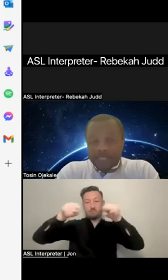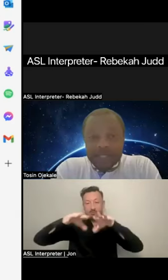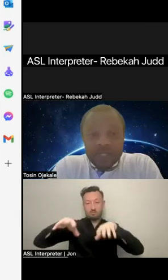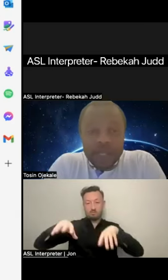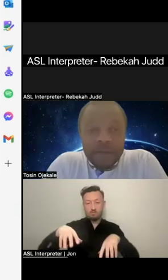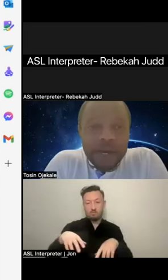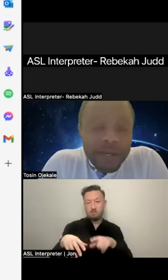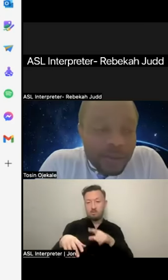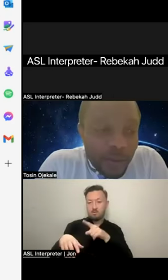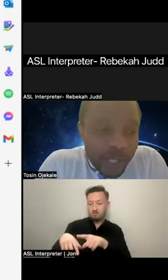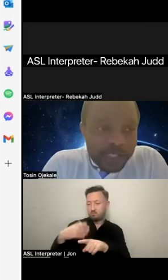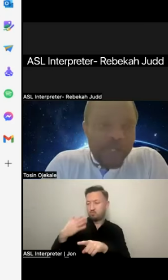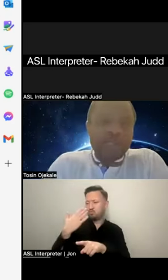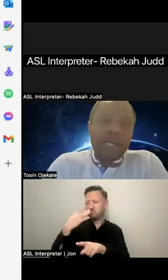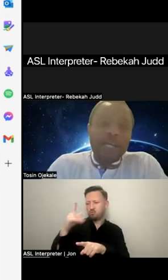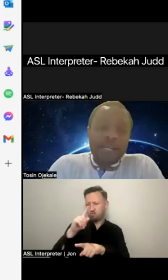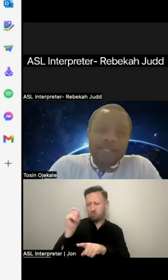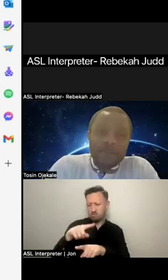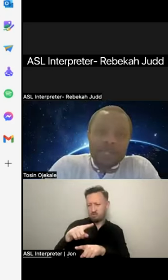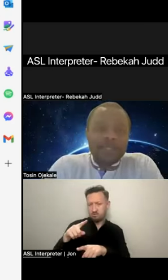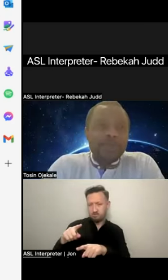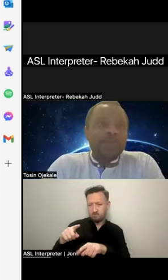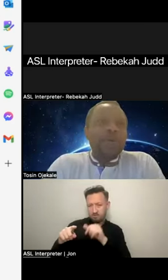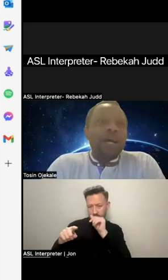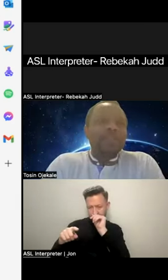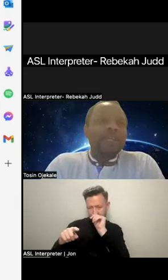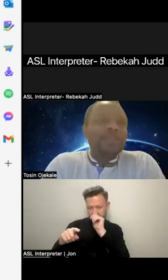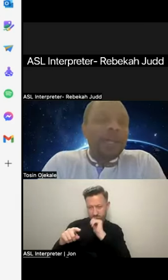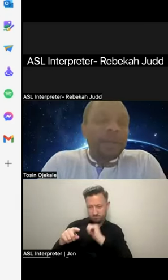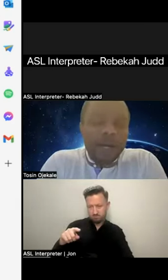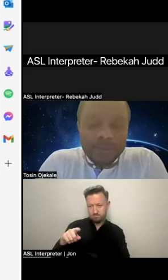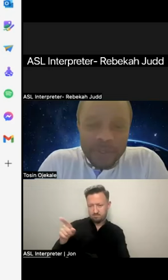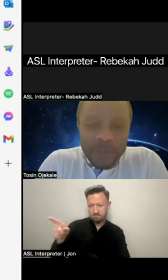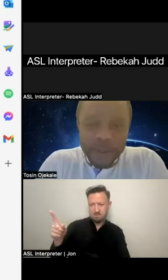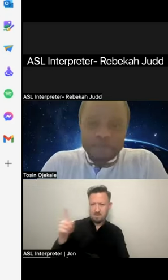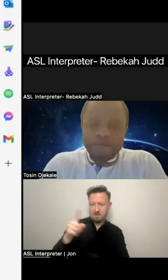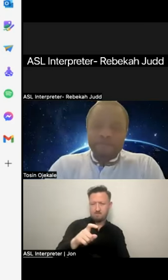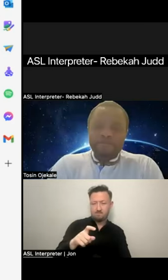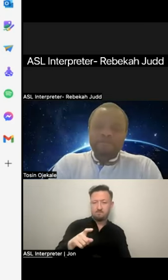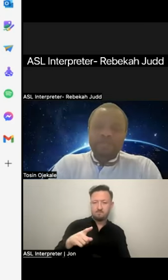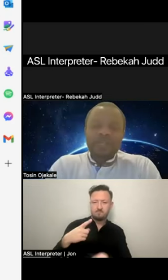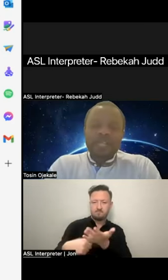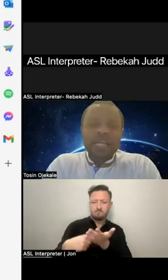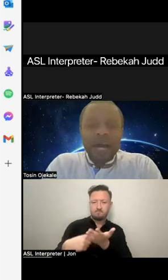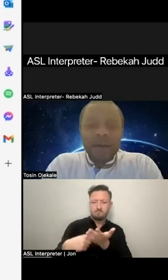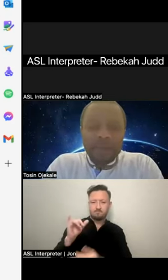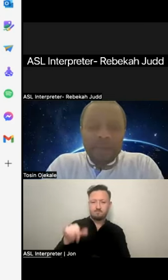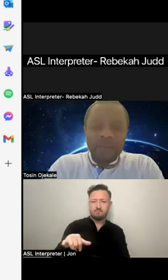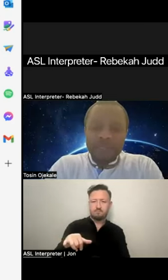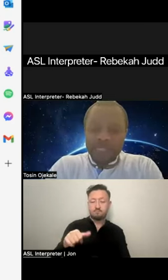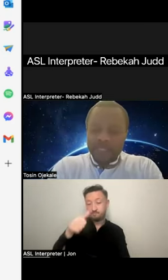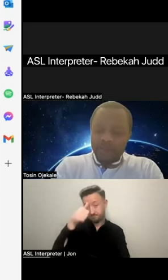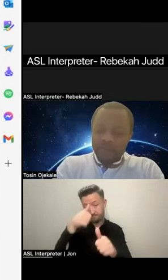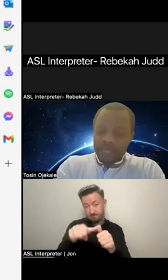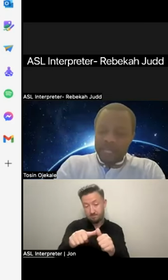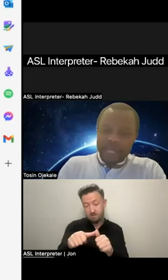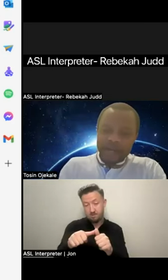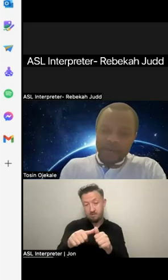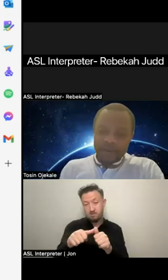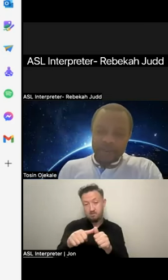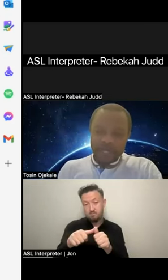Marco, that's actually a very good question and something to actually talk about, okay? Now, remember we said